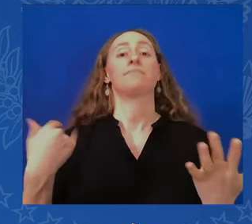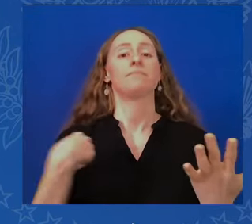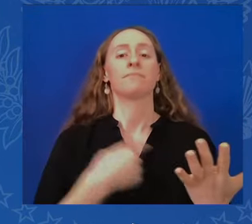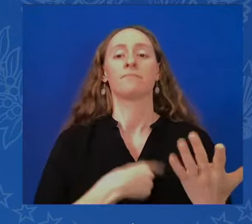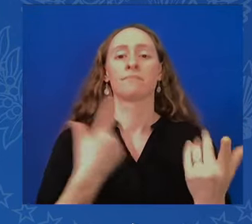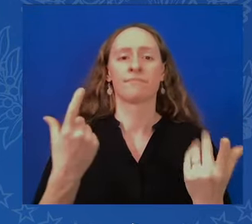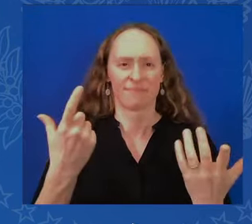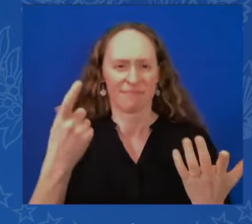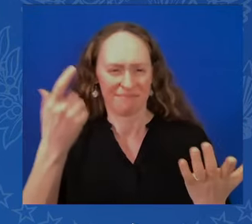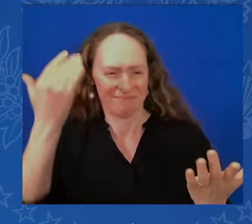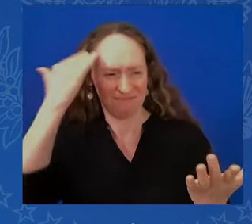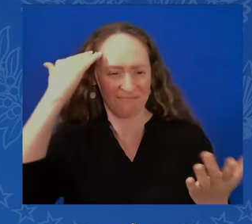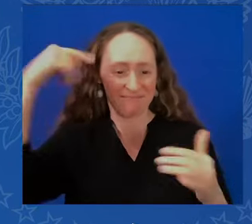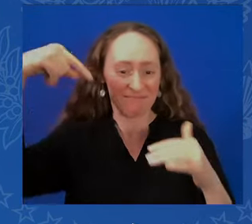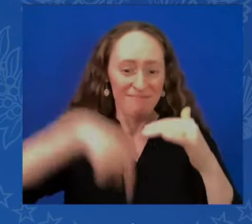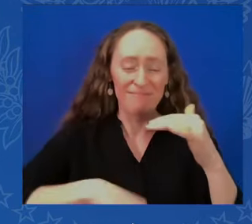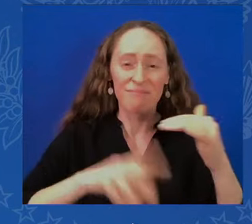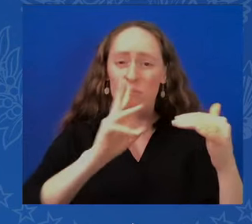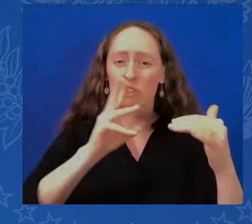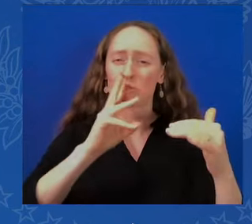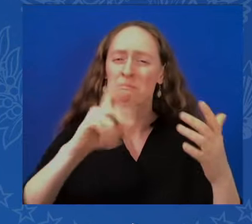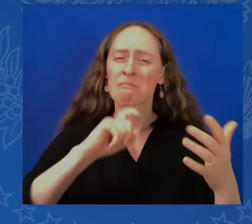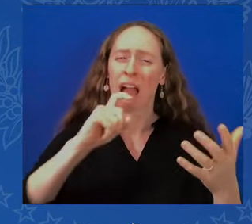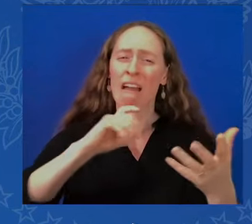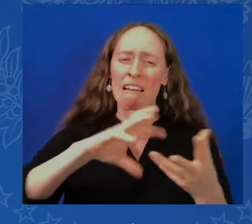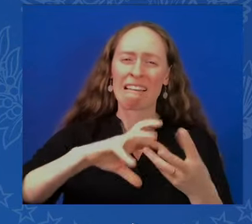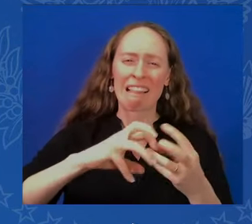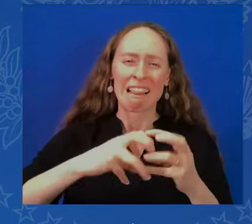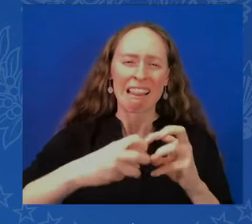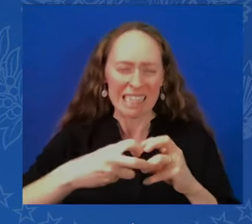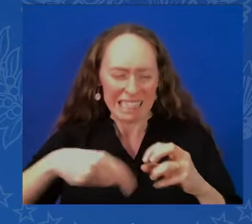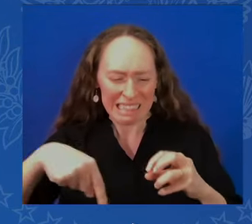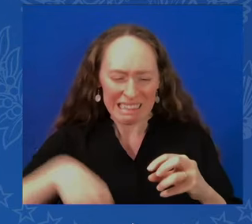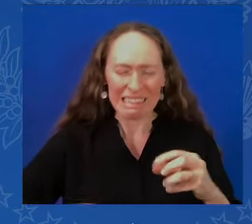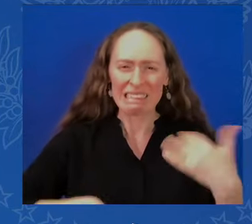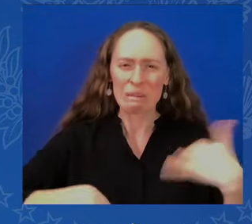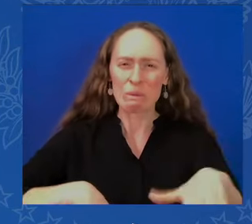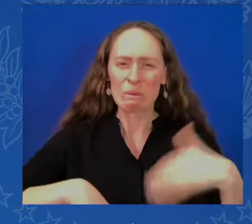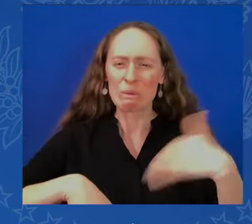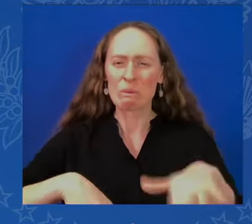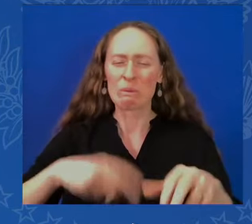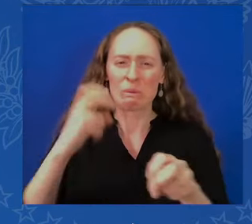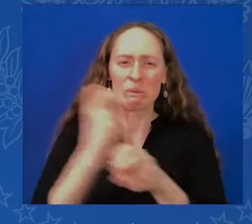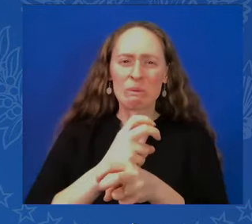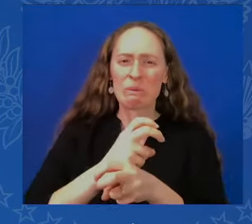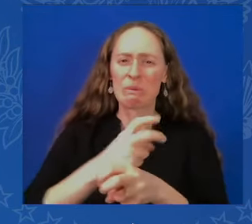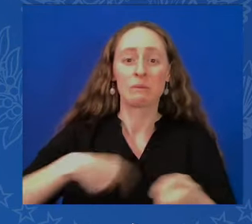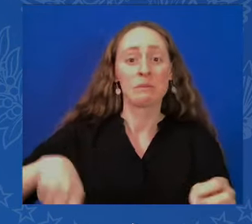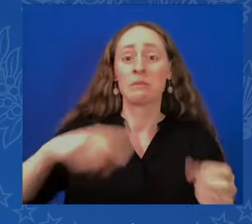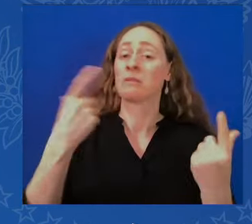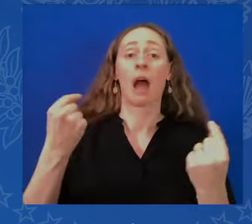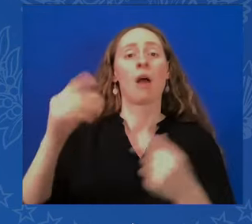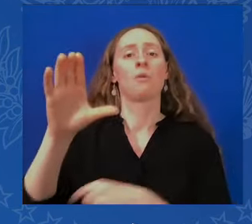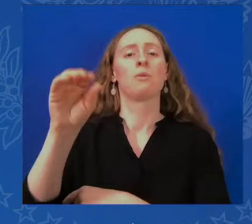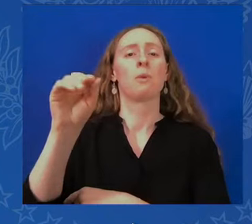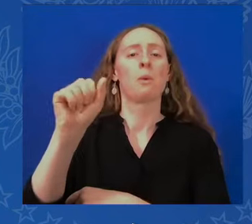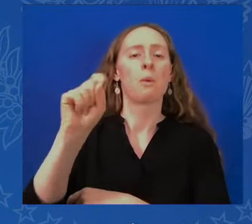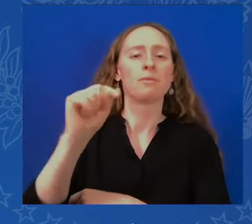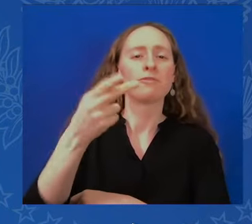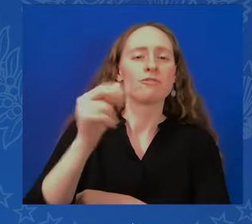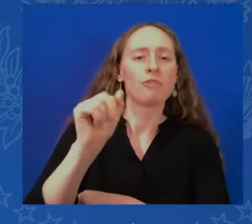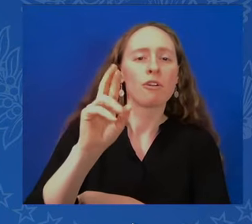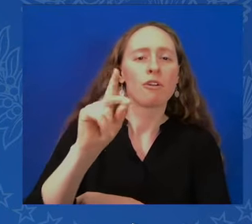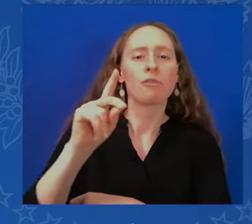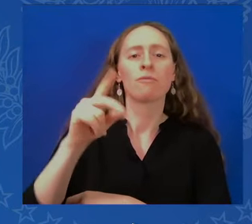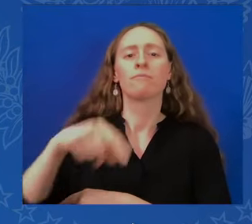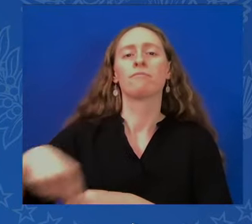harbor. I've directed the Coast Guard, the Navy, and the Army Corps of Engineers, who are, by the way, the finest engineers in the world, and the